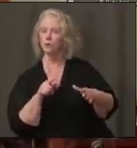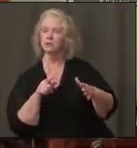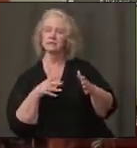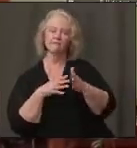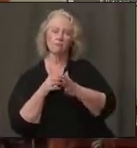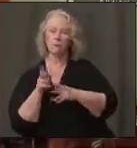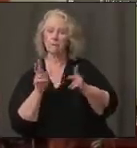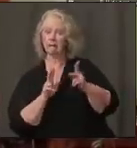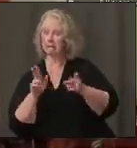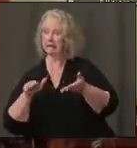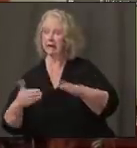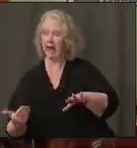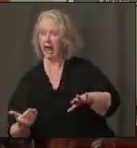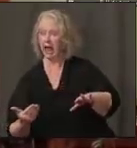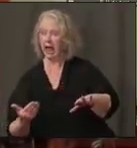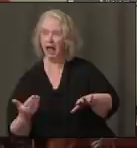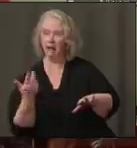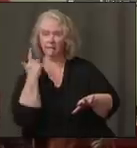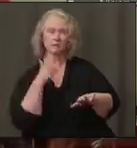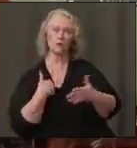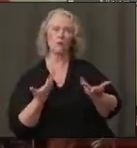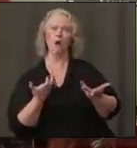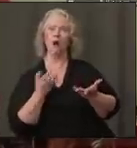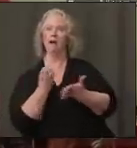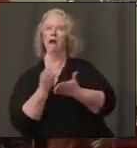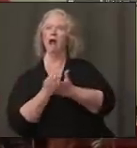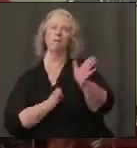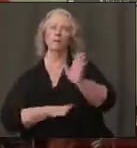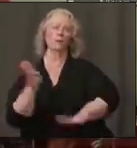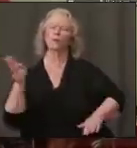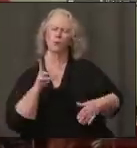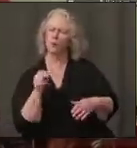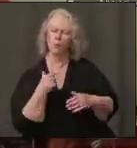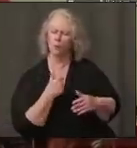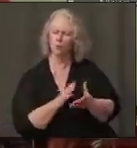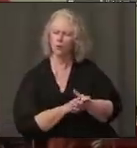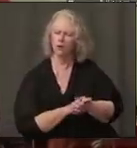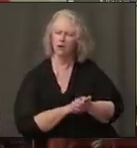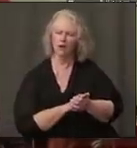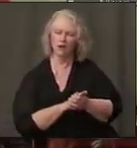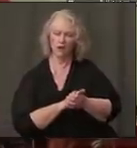That's the cost-benefit analysis we're doing. Those people, they can either lock